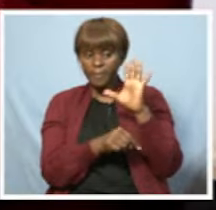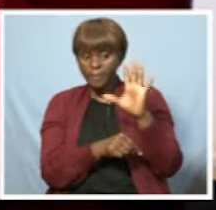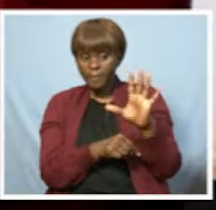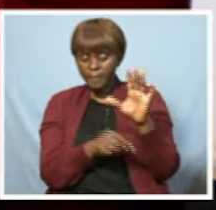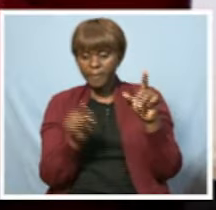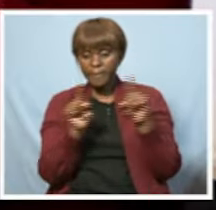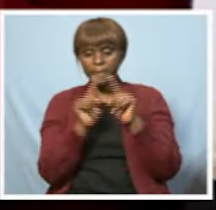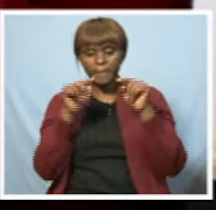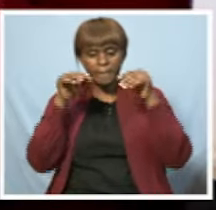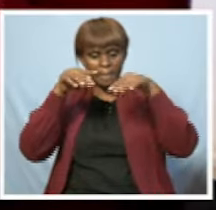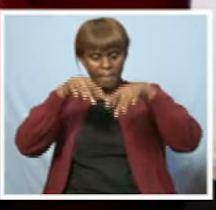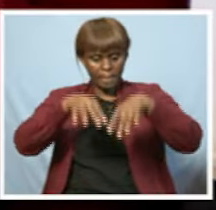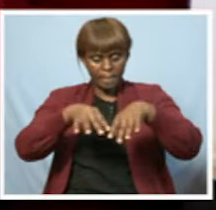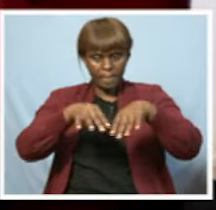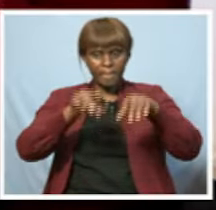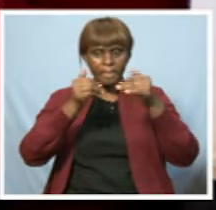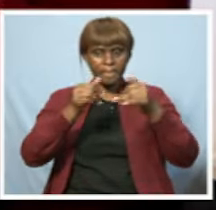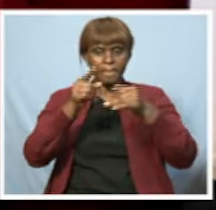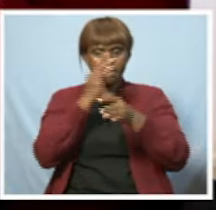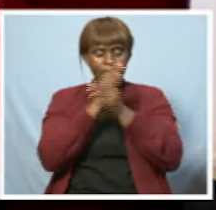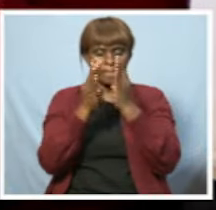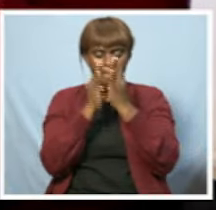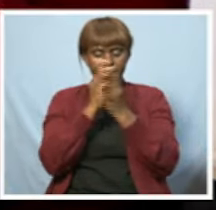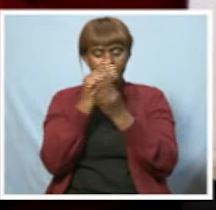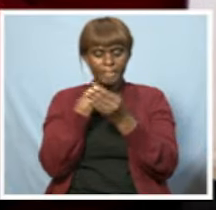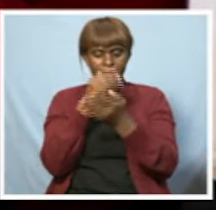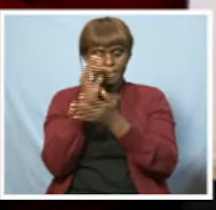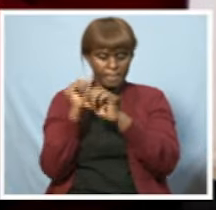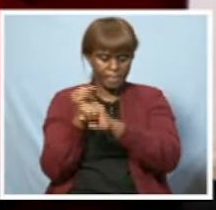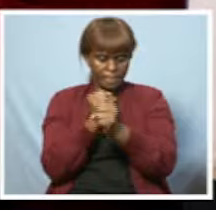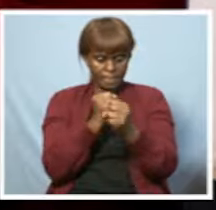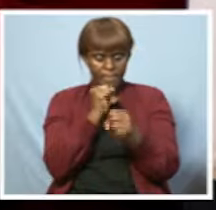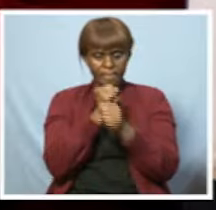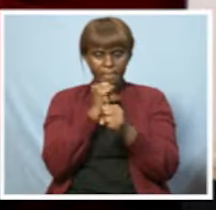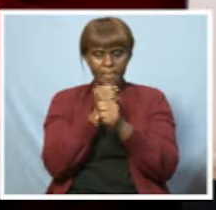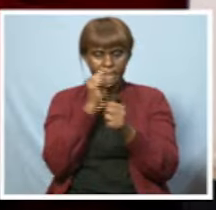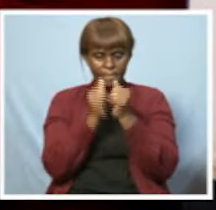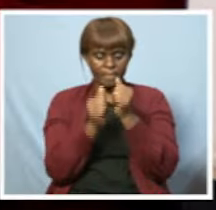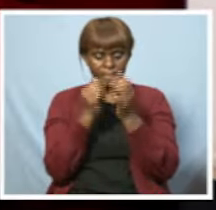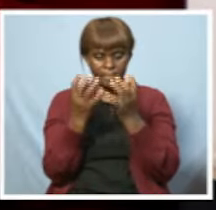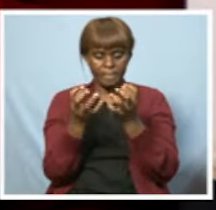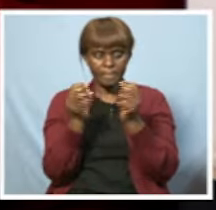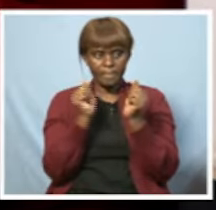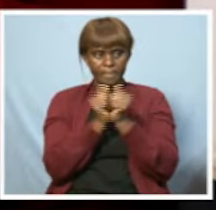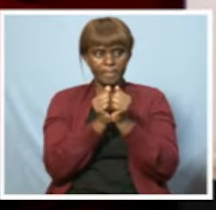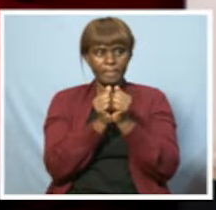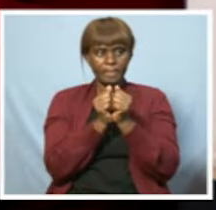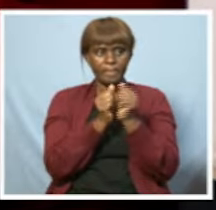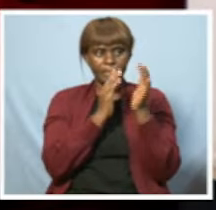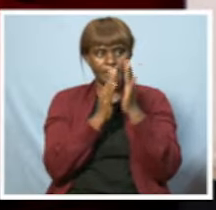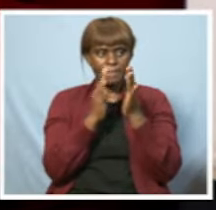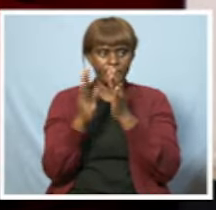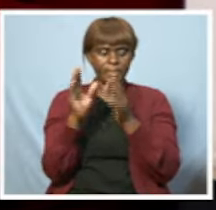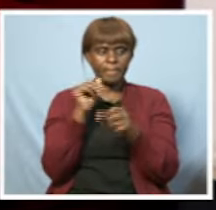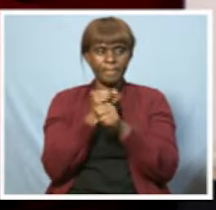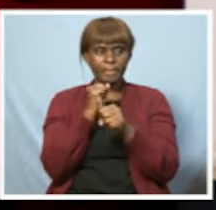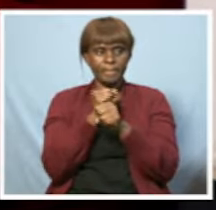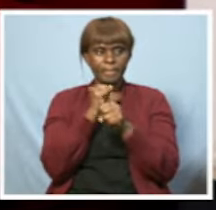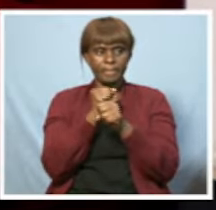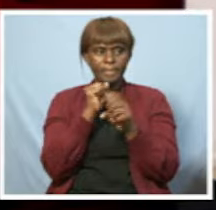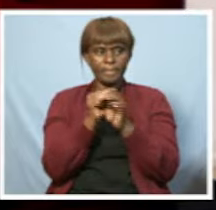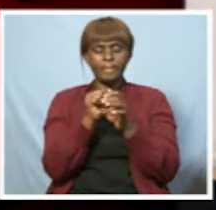it's downstream. So the contractor also had to do some protection works in terms of grouting and also protection works on the